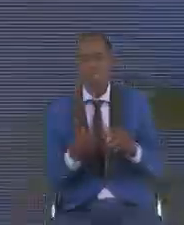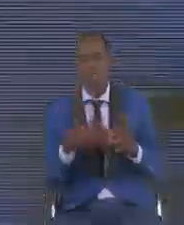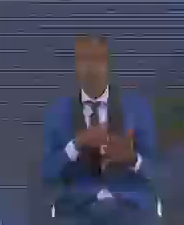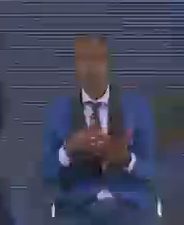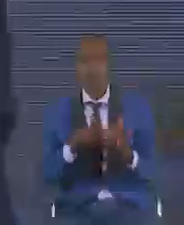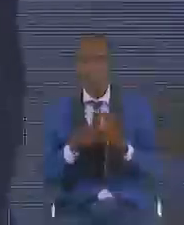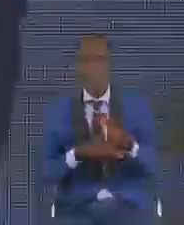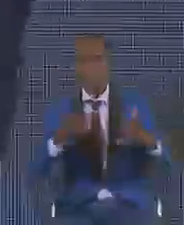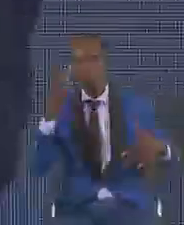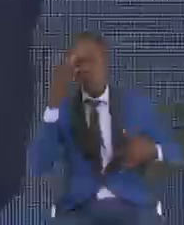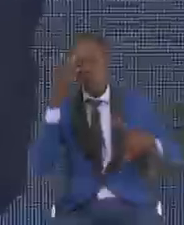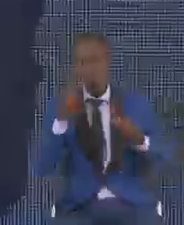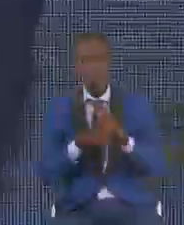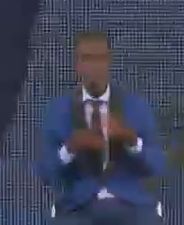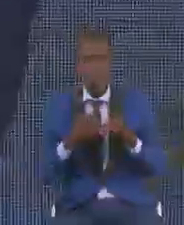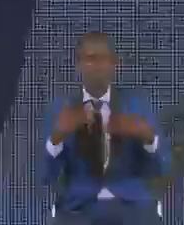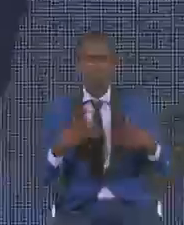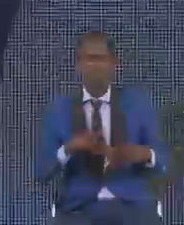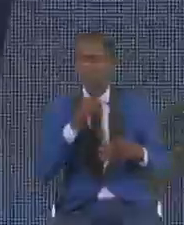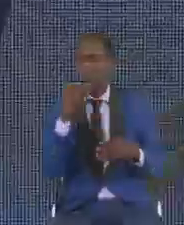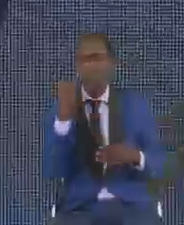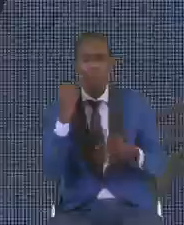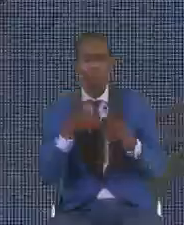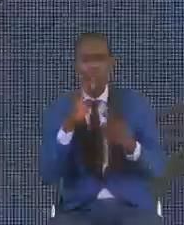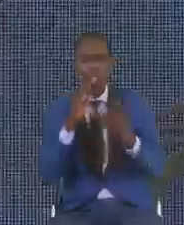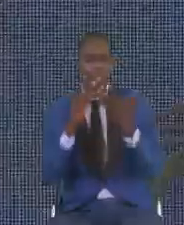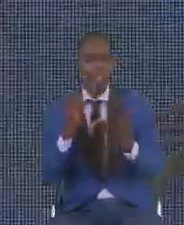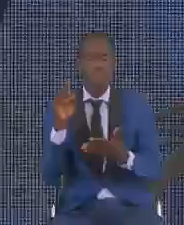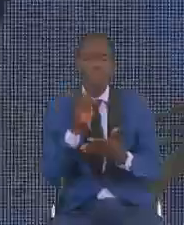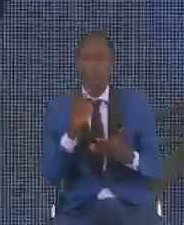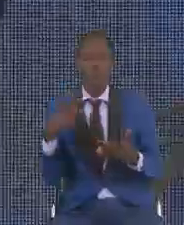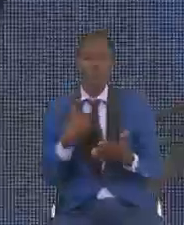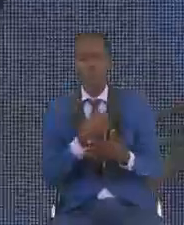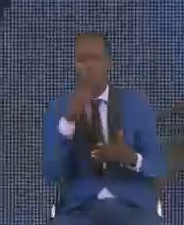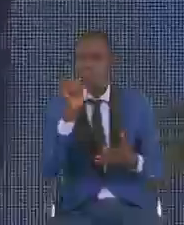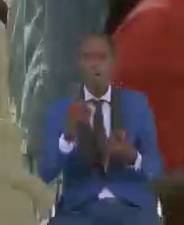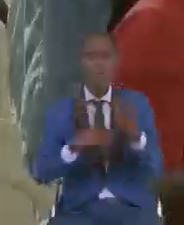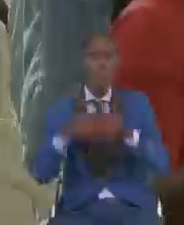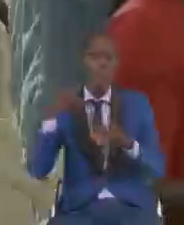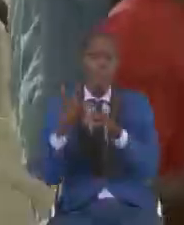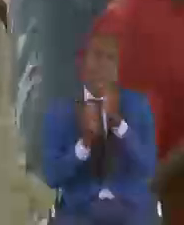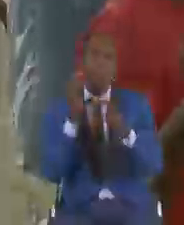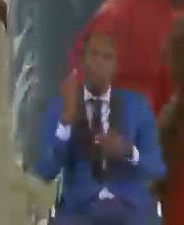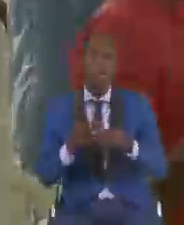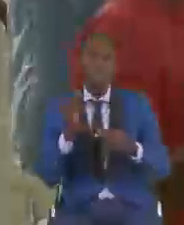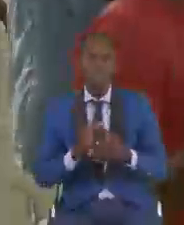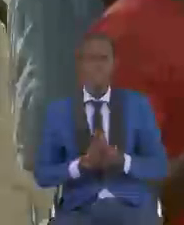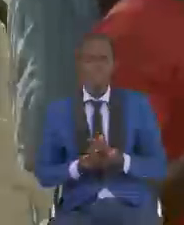sickness in the body, they're not supposed to be there. And therefore we command, come out in Jesus' name.